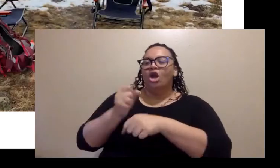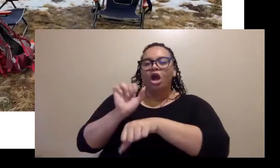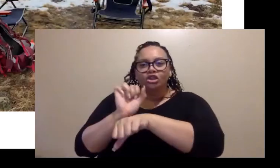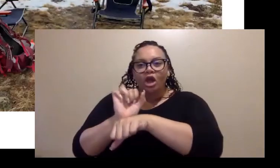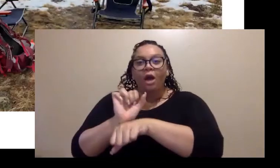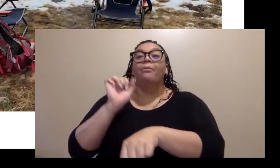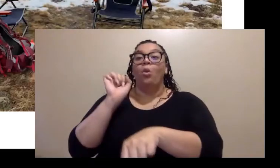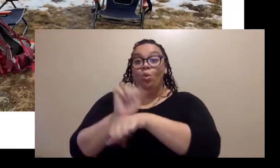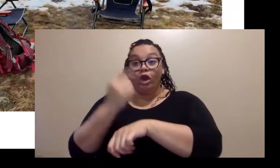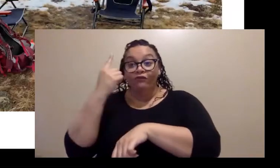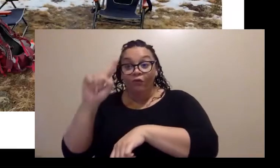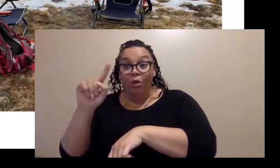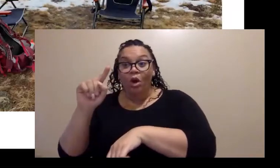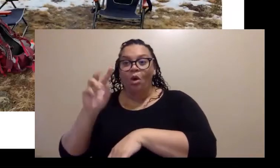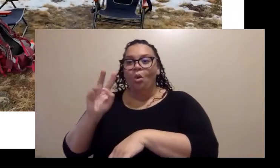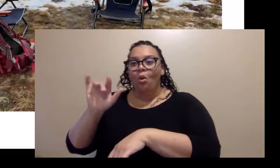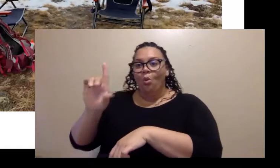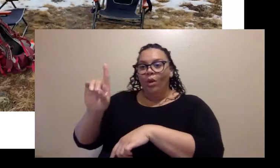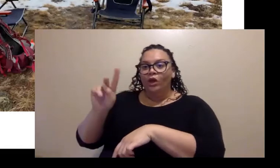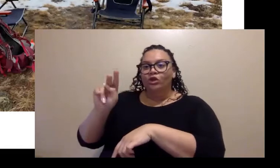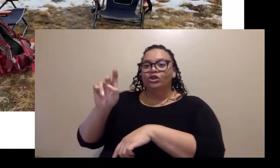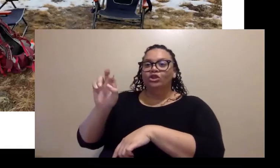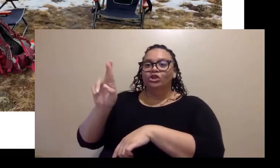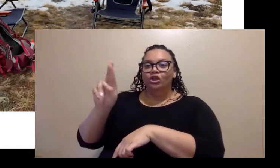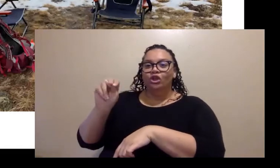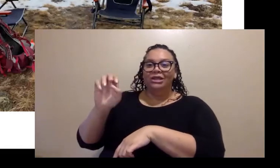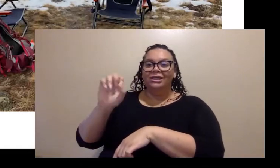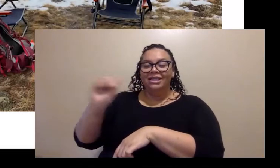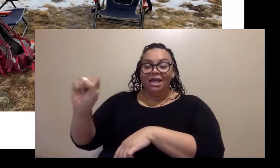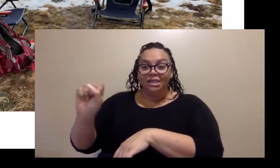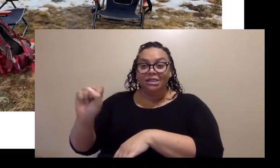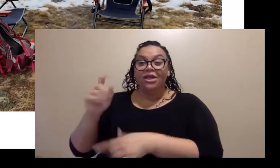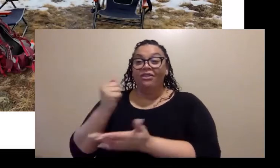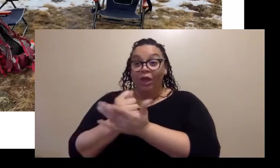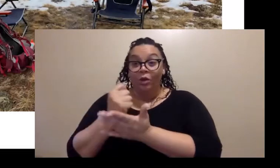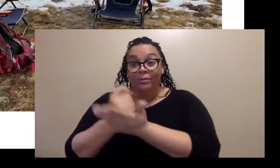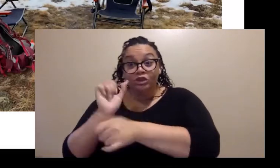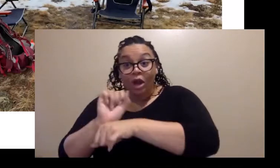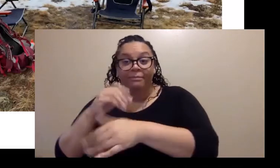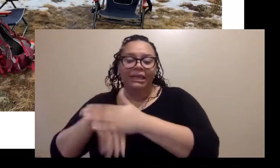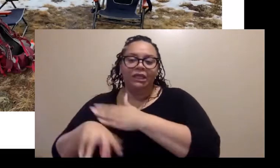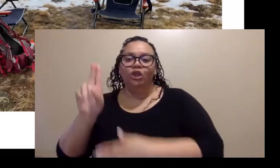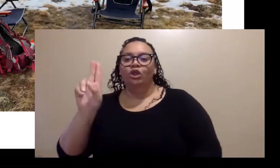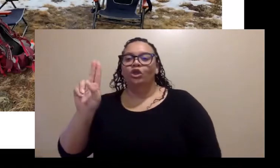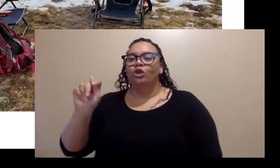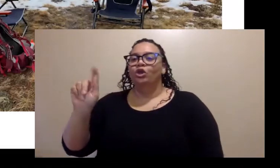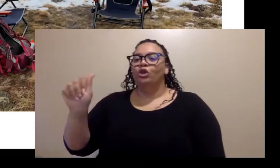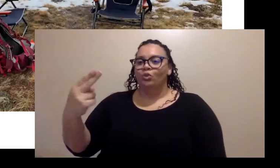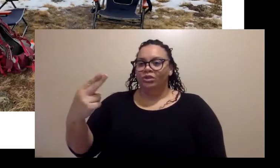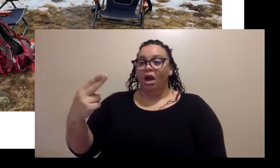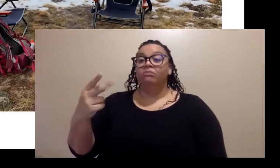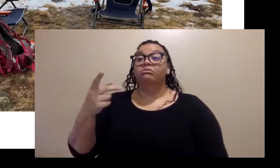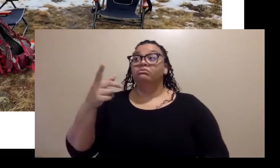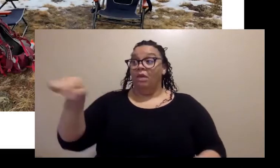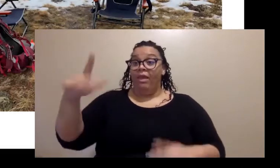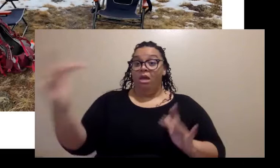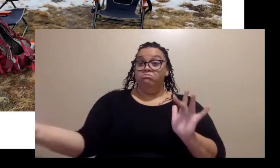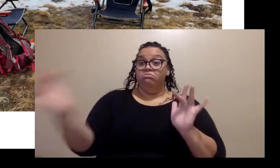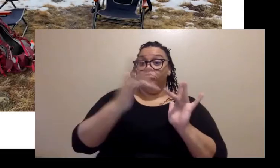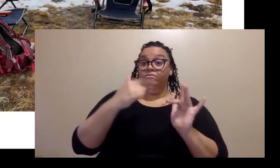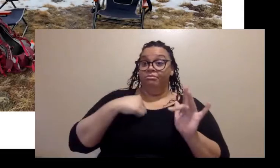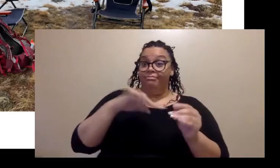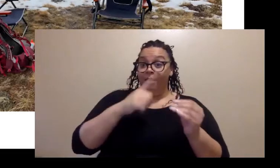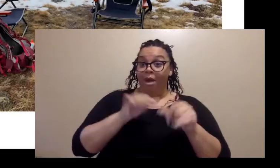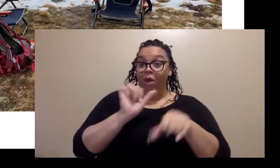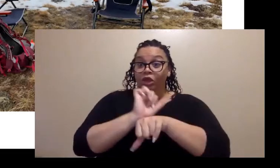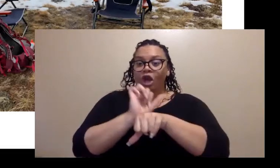for a wilderness therapy program in Utah. It was wilderness therapy in Utah. He contacted me about it, and I think I